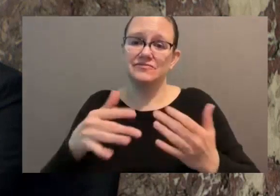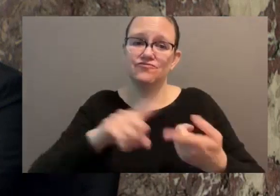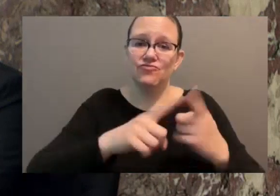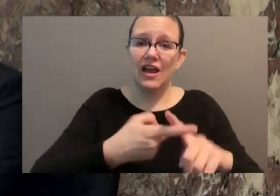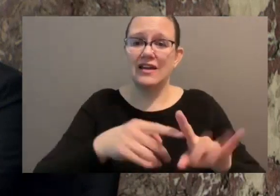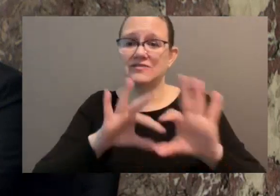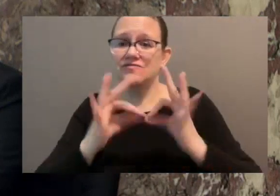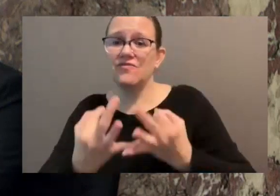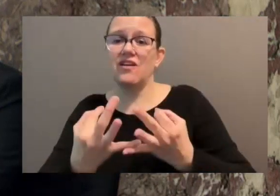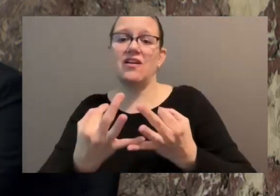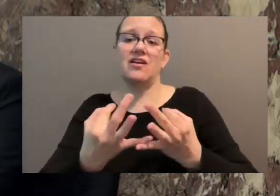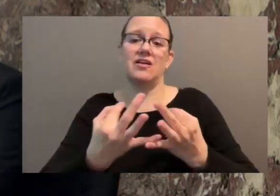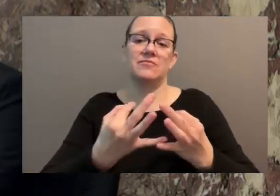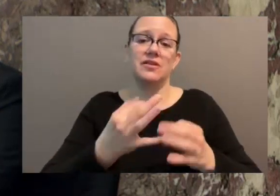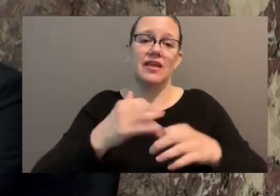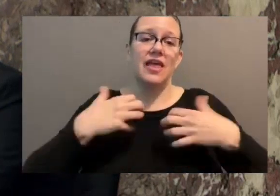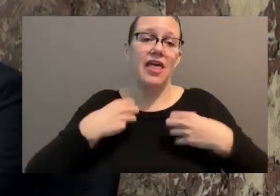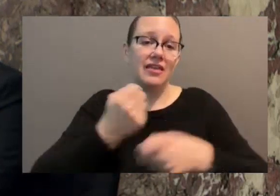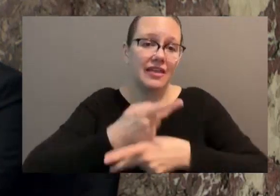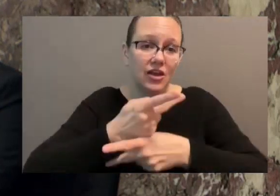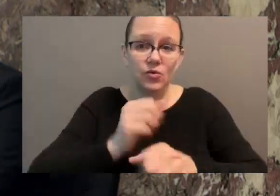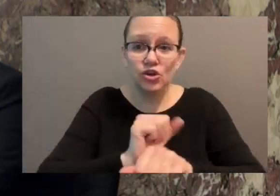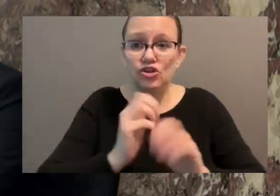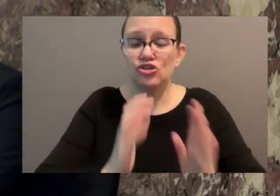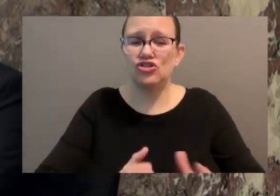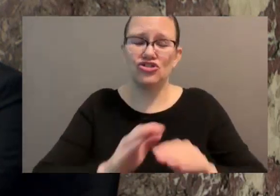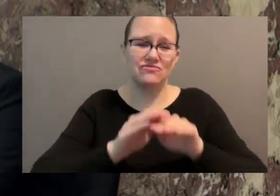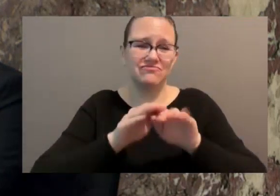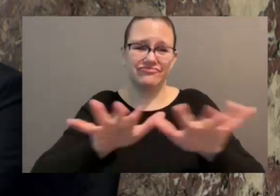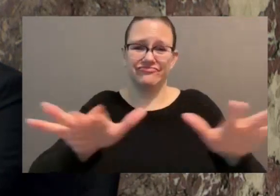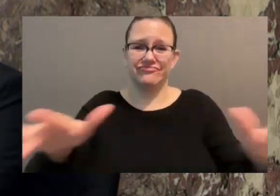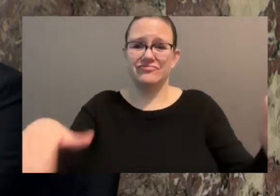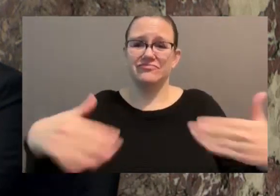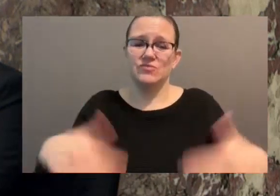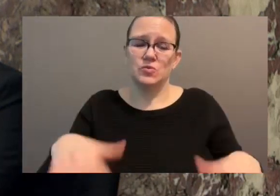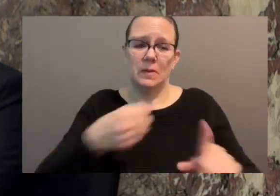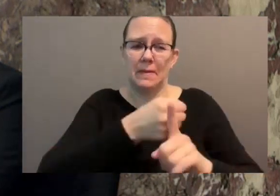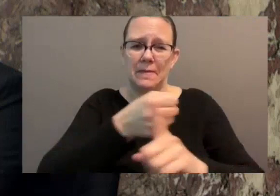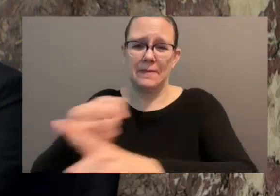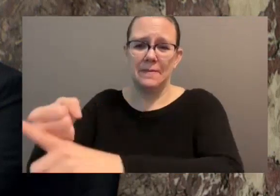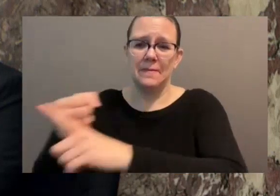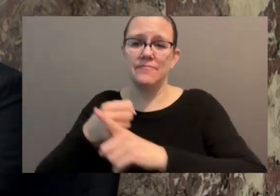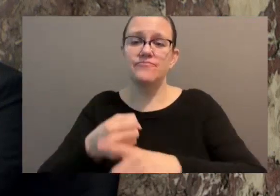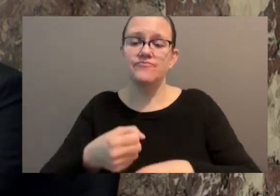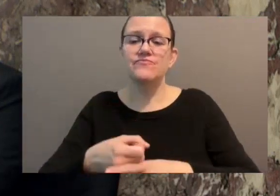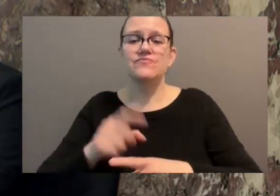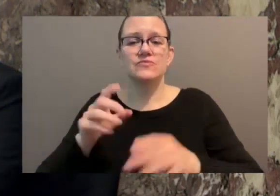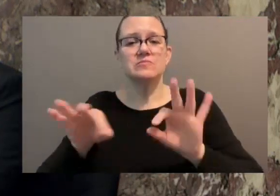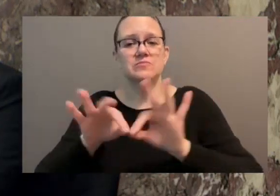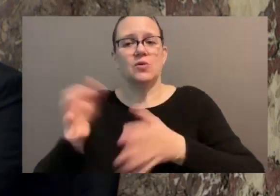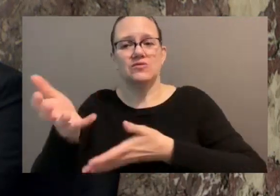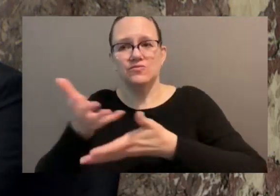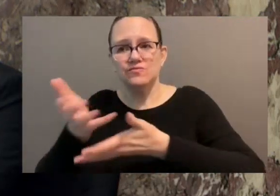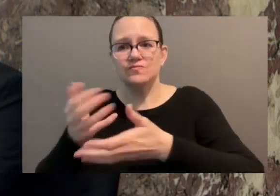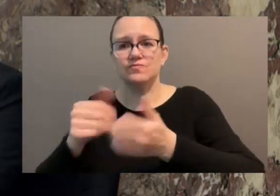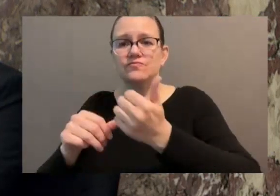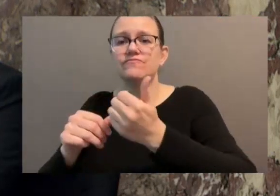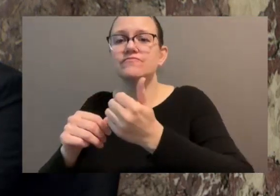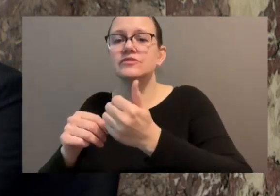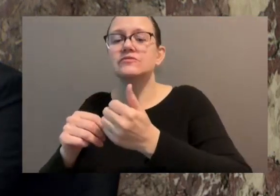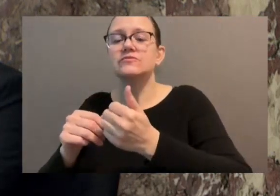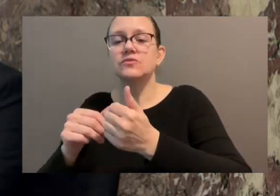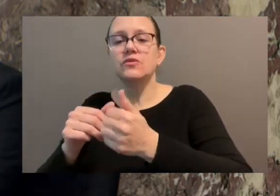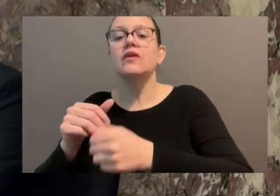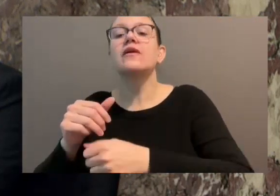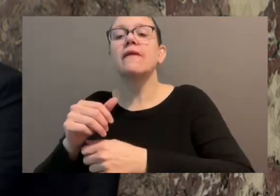with the BCNU on these very issues, Honourable Speaker, of decriminalization over the past number of years, as we work with the opposition